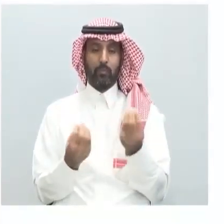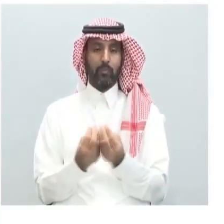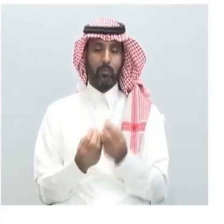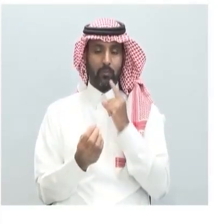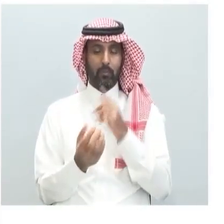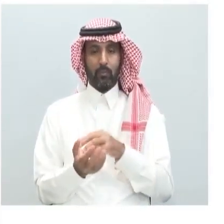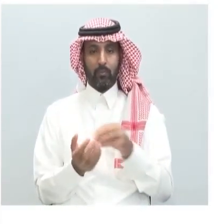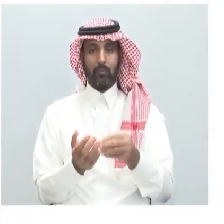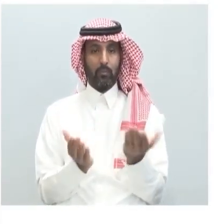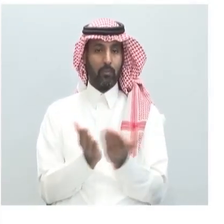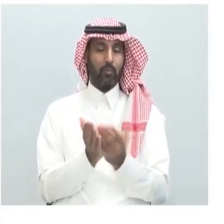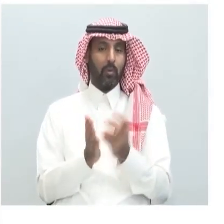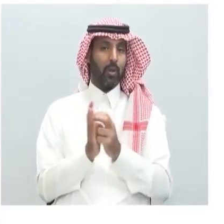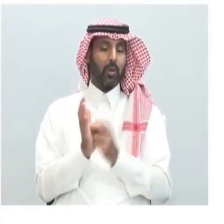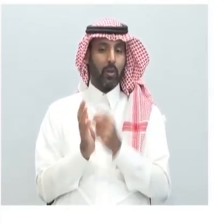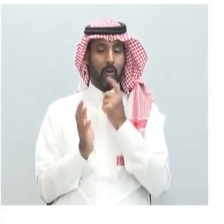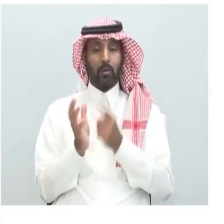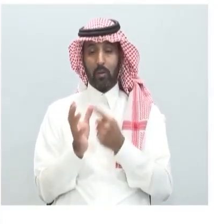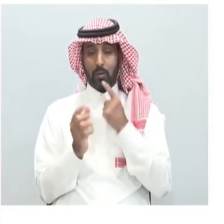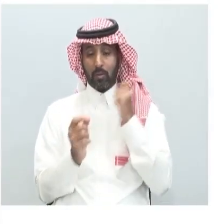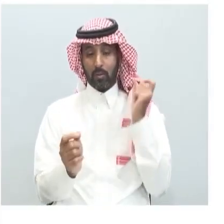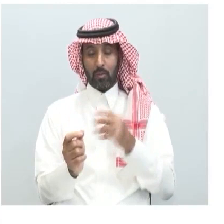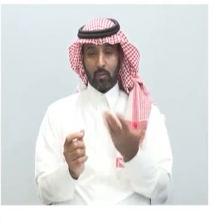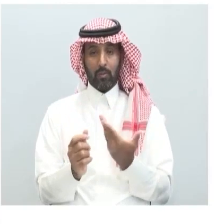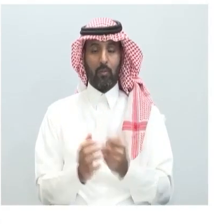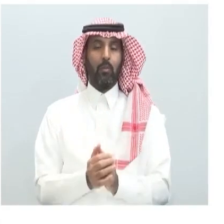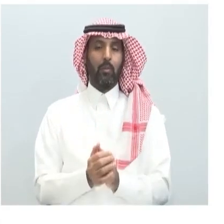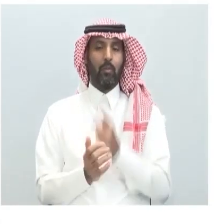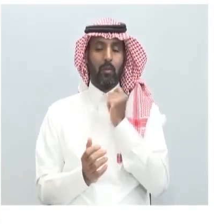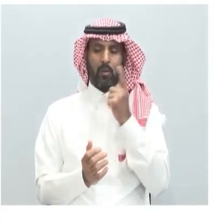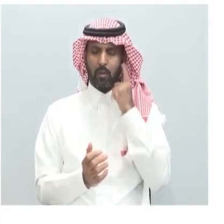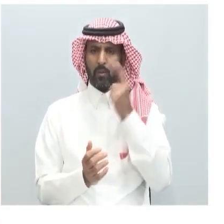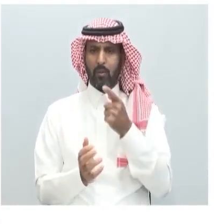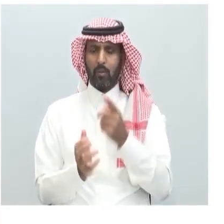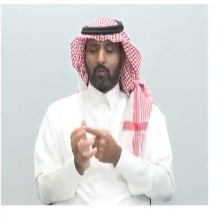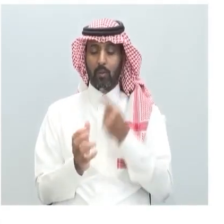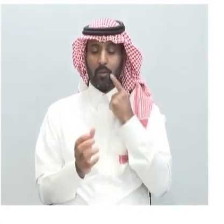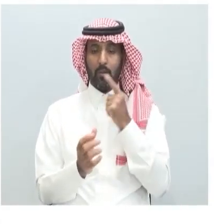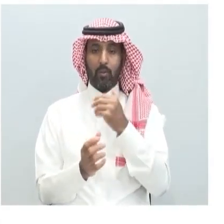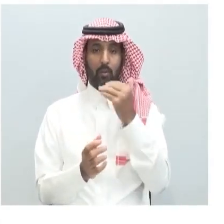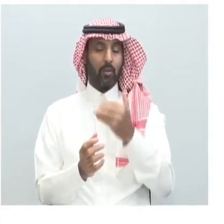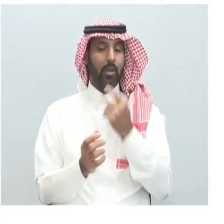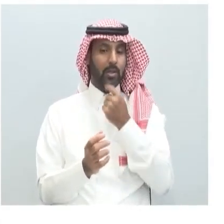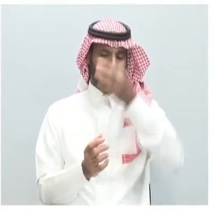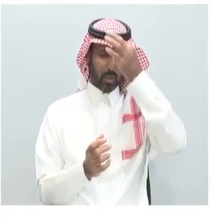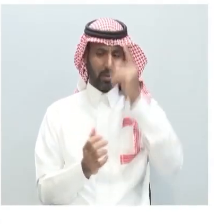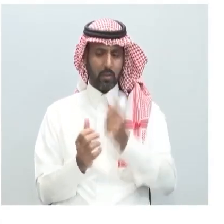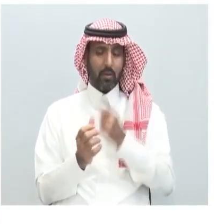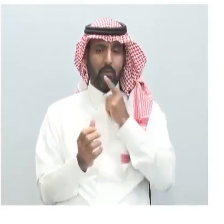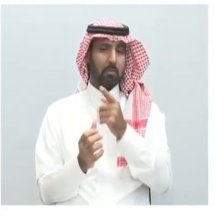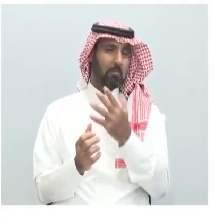let's jump to today's lesson, the grammar lesson. These are today's objectives. To identify the pattern of adjectives in an